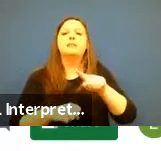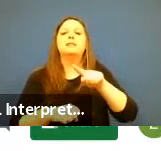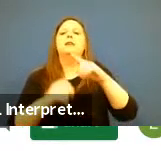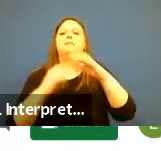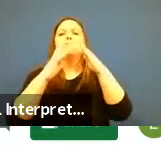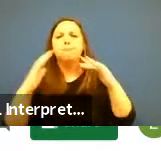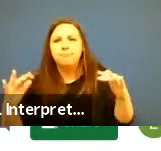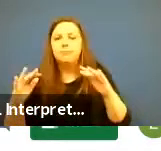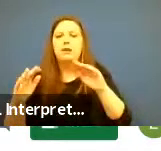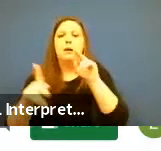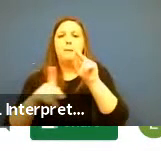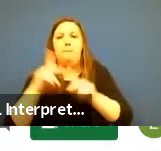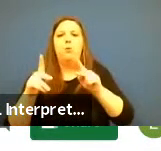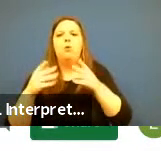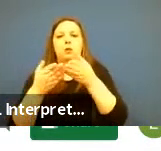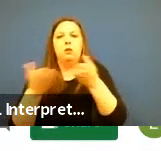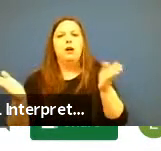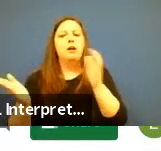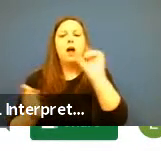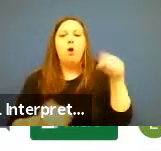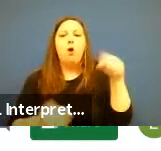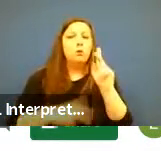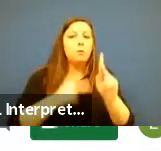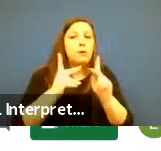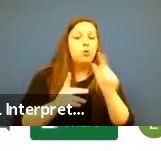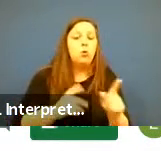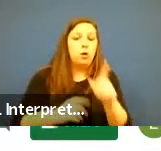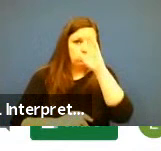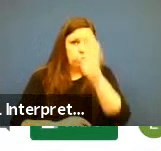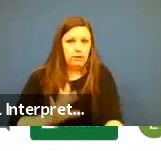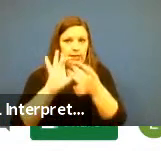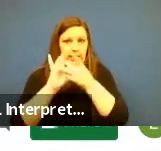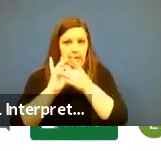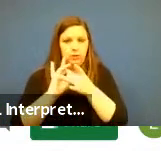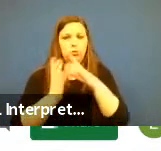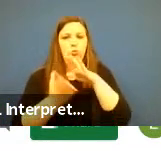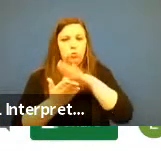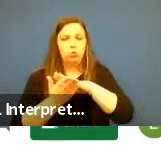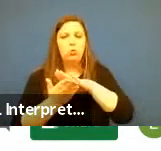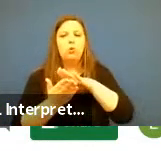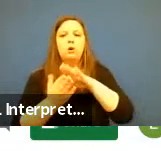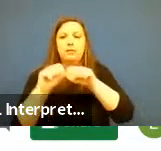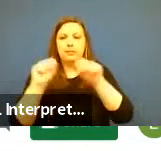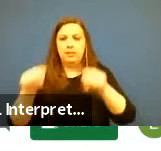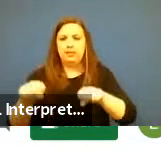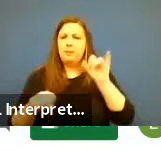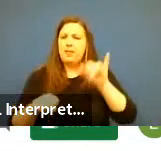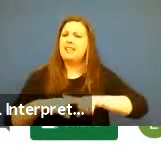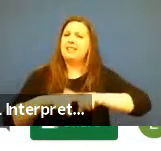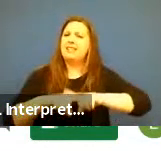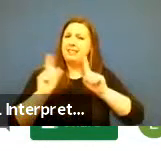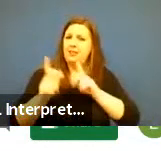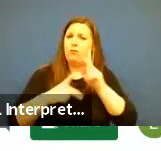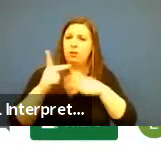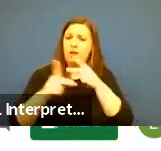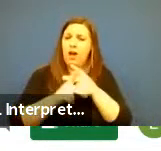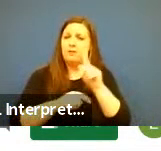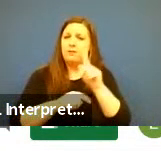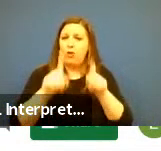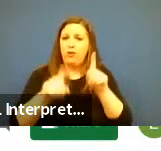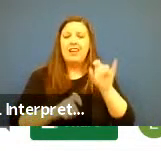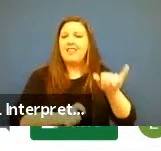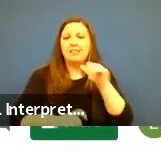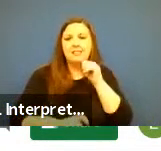are directly connected to the school system. I think that's very different kind of survey. That to me would not be an anonymous survey. That's where